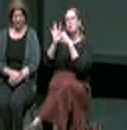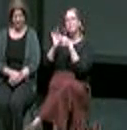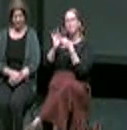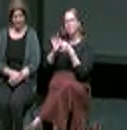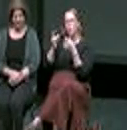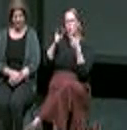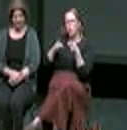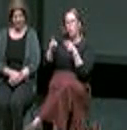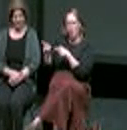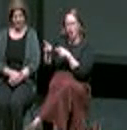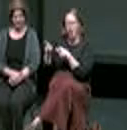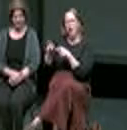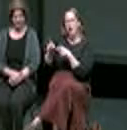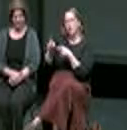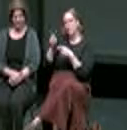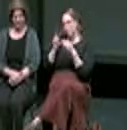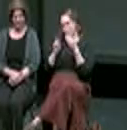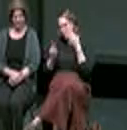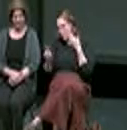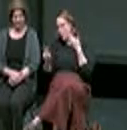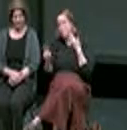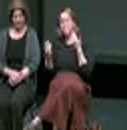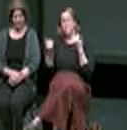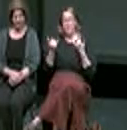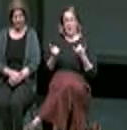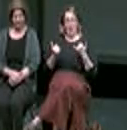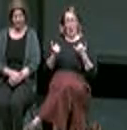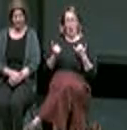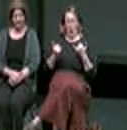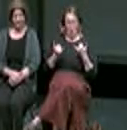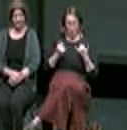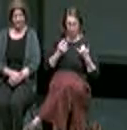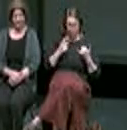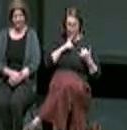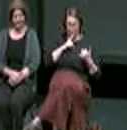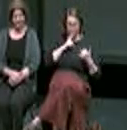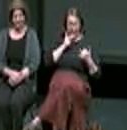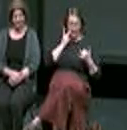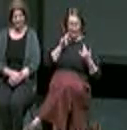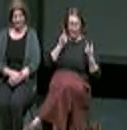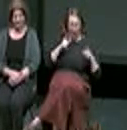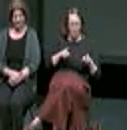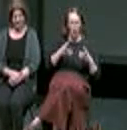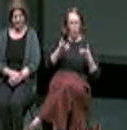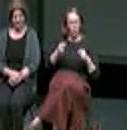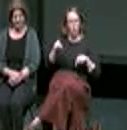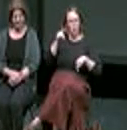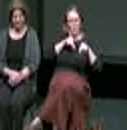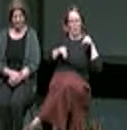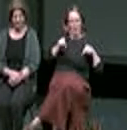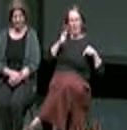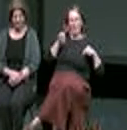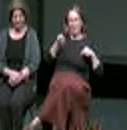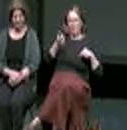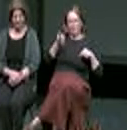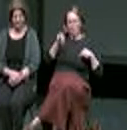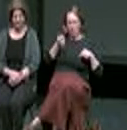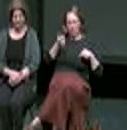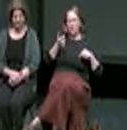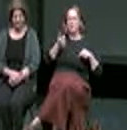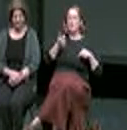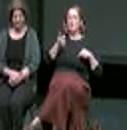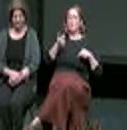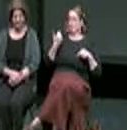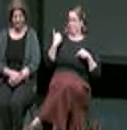what's going on and looking forward. But now that I can say it's happening, let's look backwards a little bit to